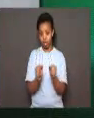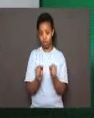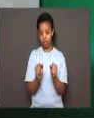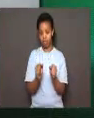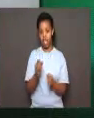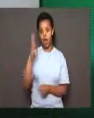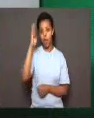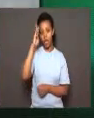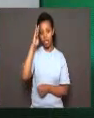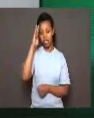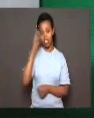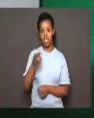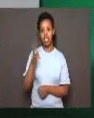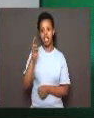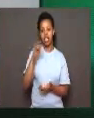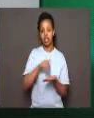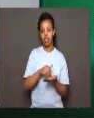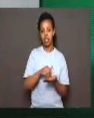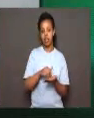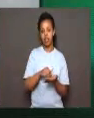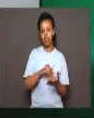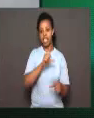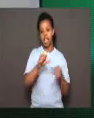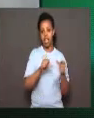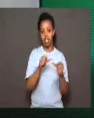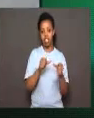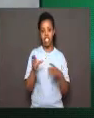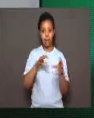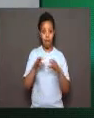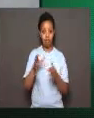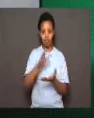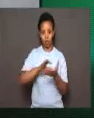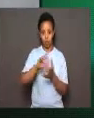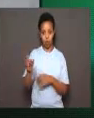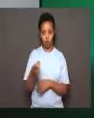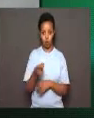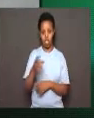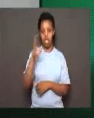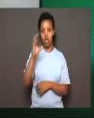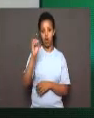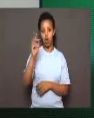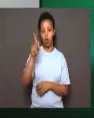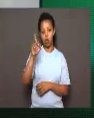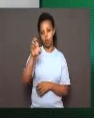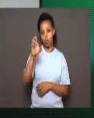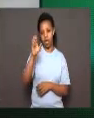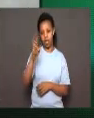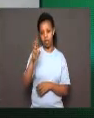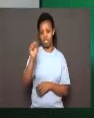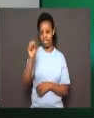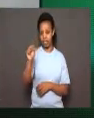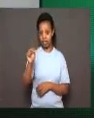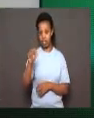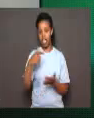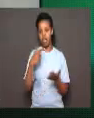Benedict's reagent is a chemical compound made of copper sulfate, which can detect